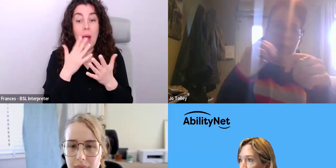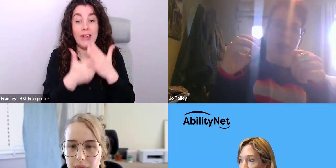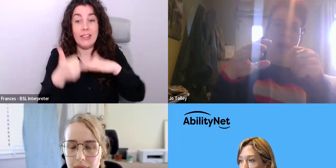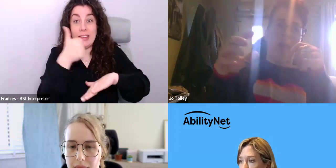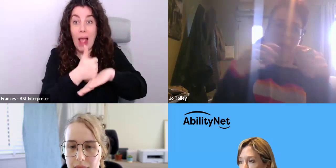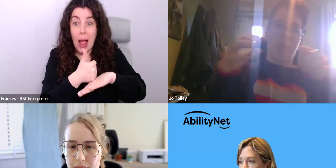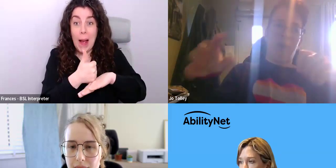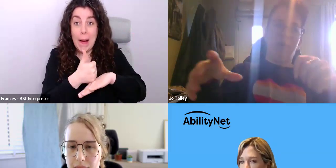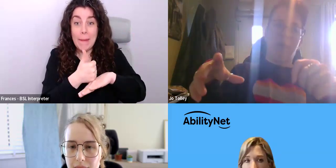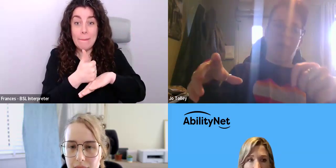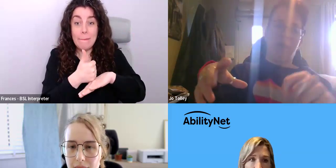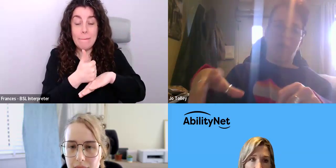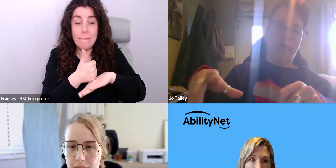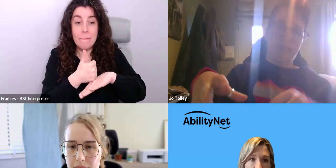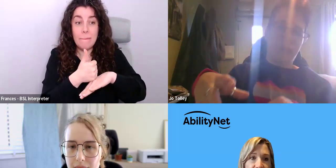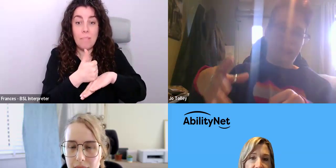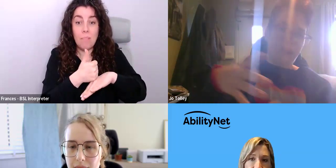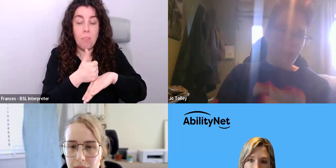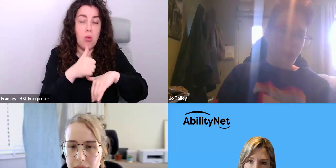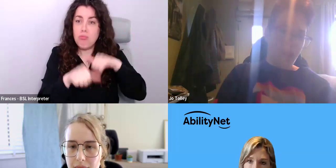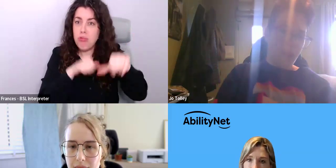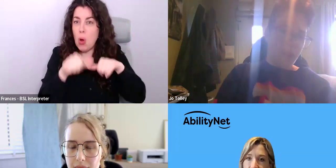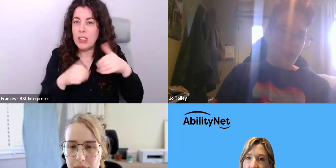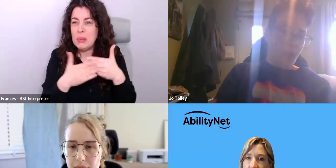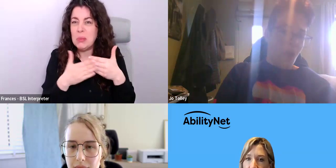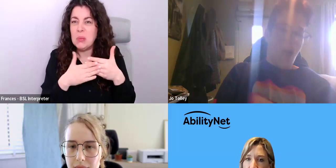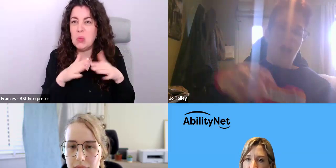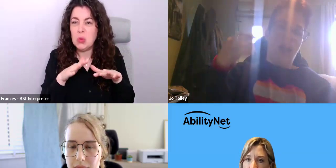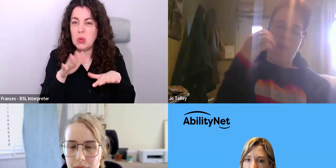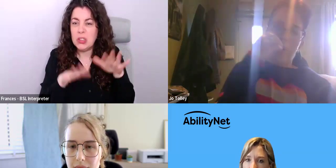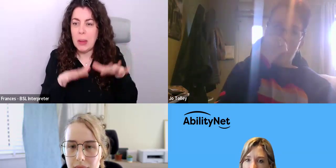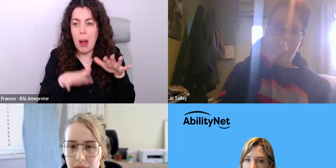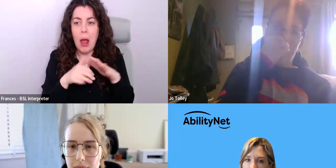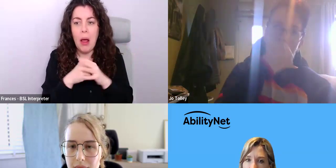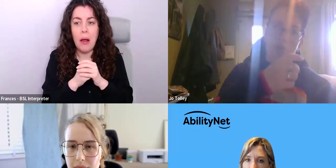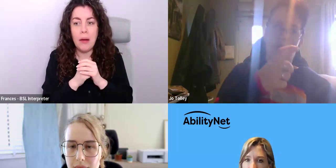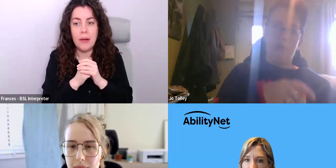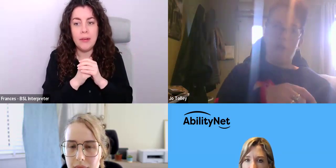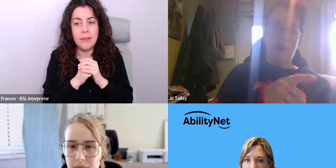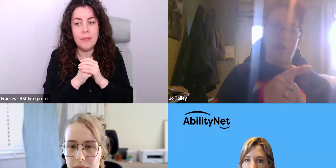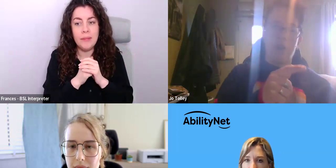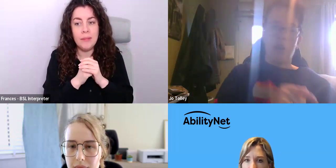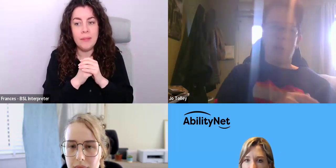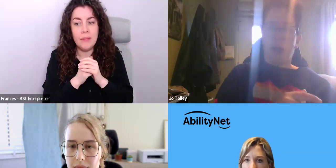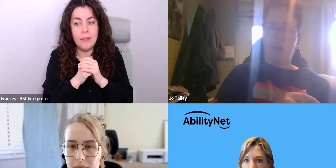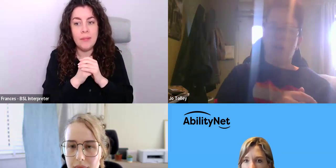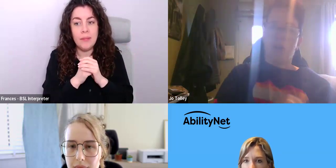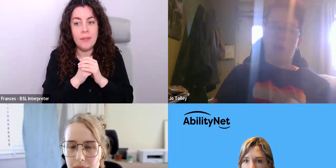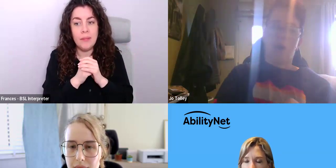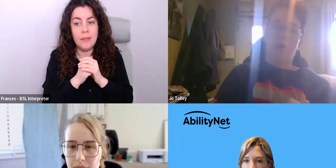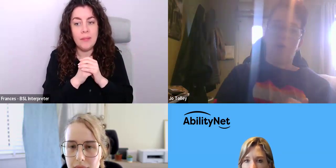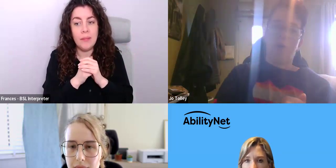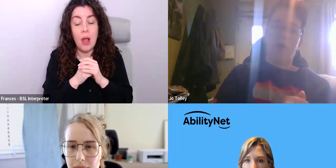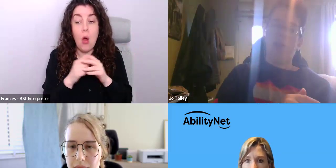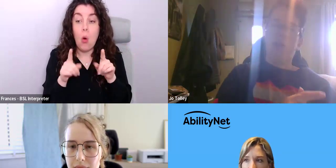place, the process is quite similar. And I believe I was offered a job coach